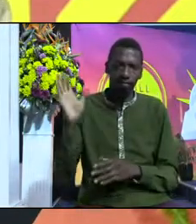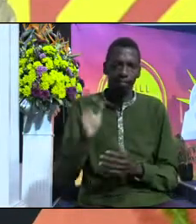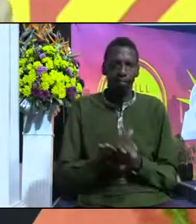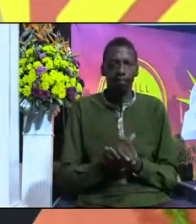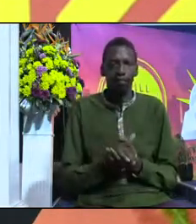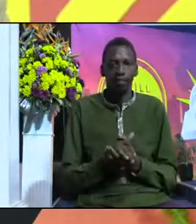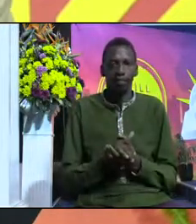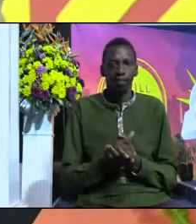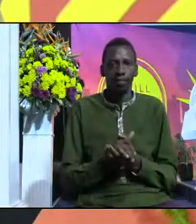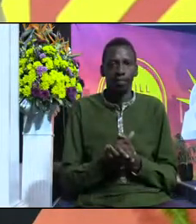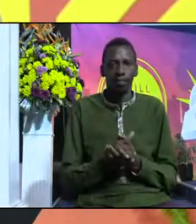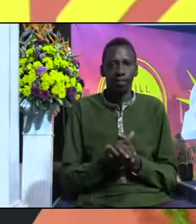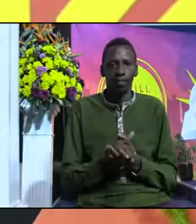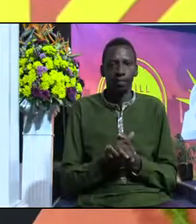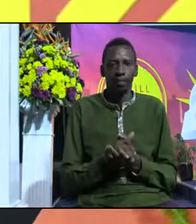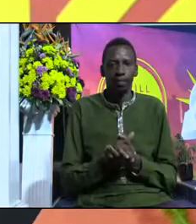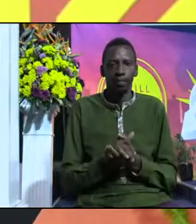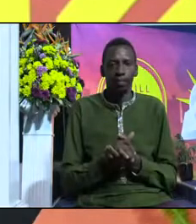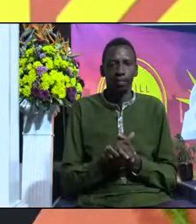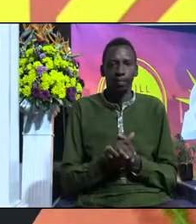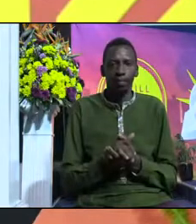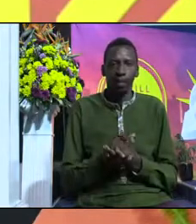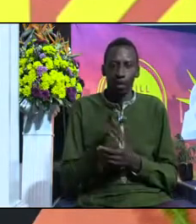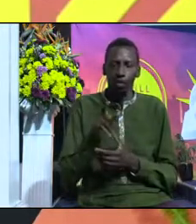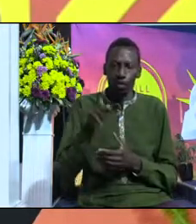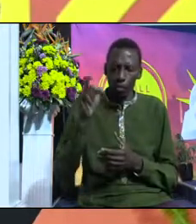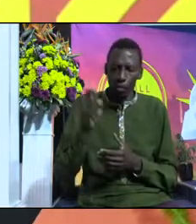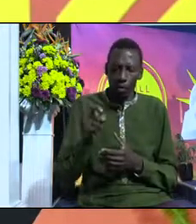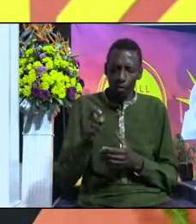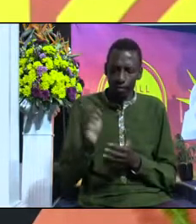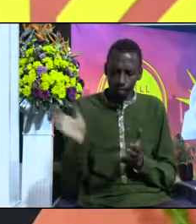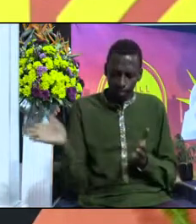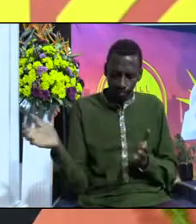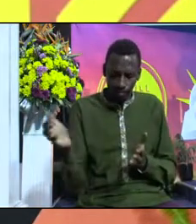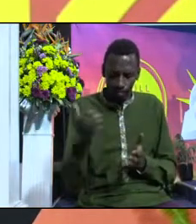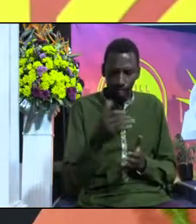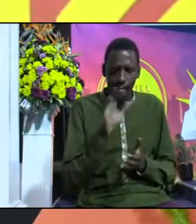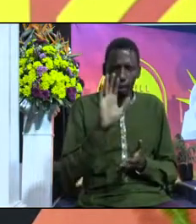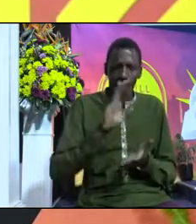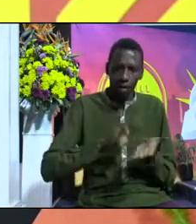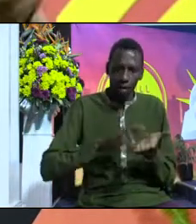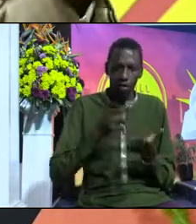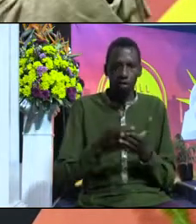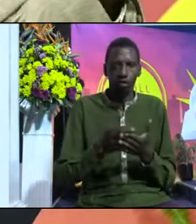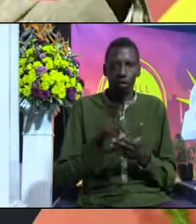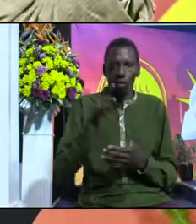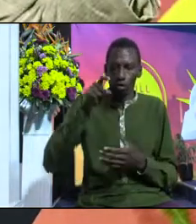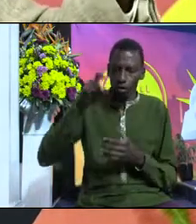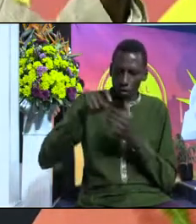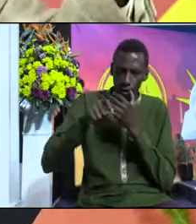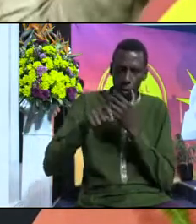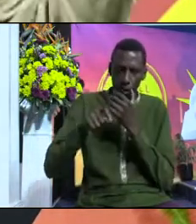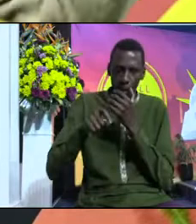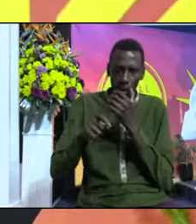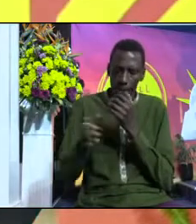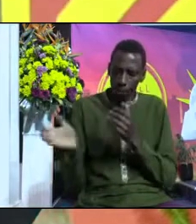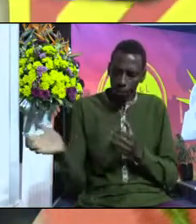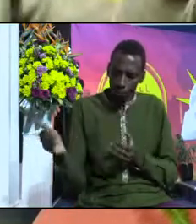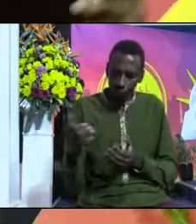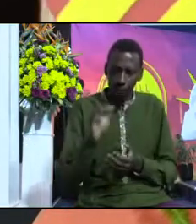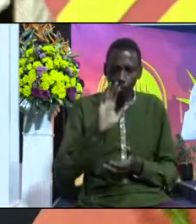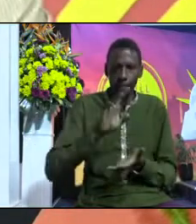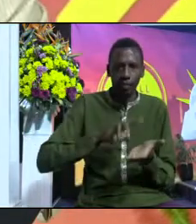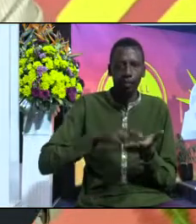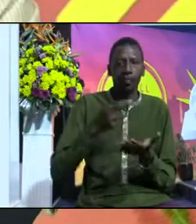sight. Rally your resources. You've got to rally your resources. I say you've got to rally